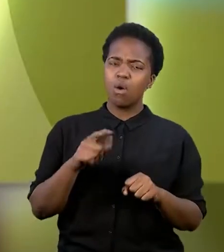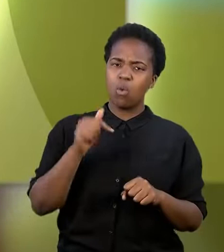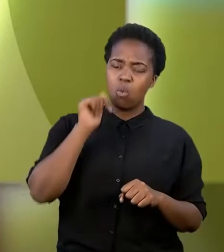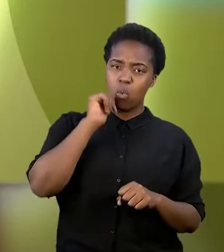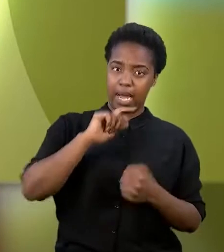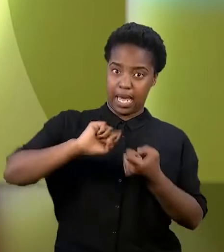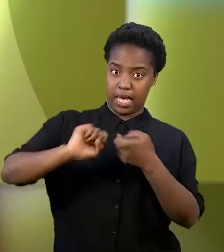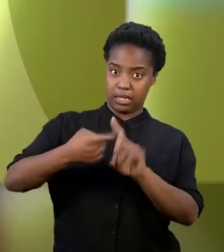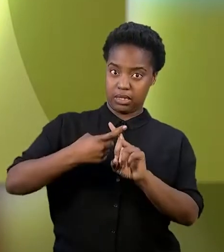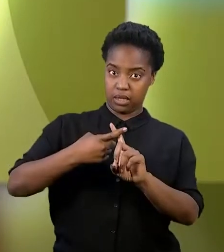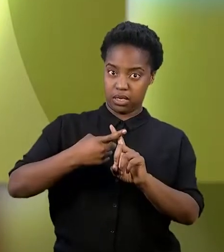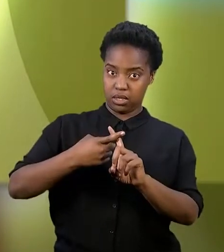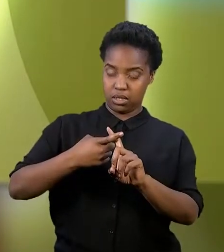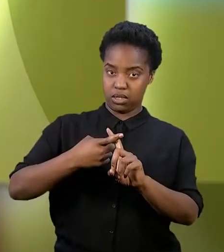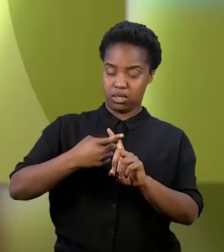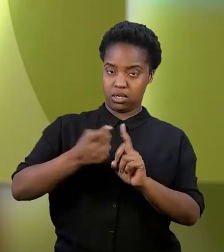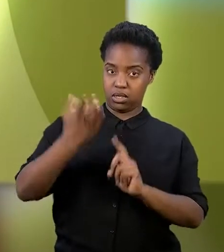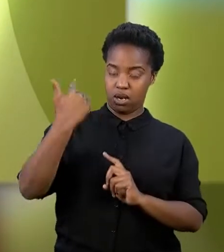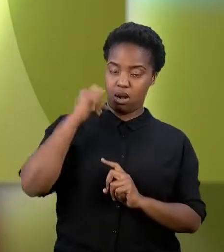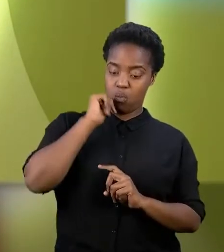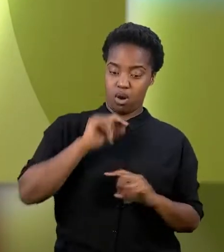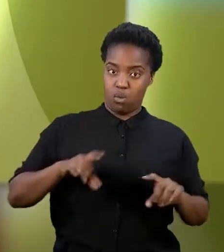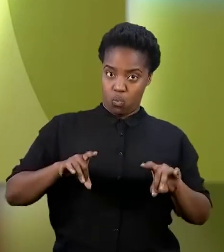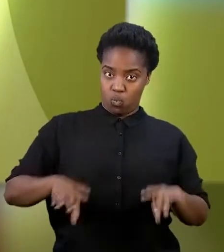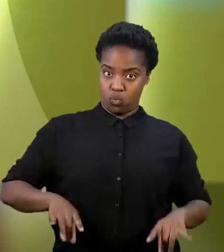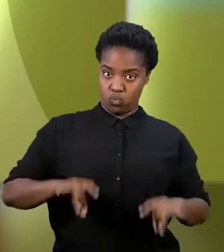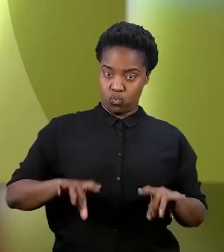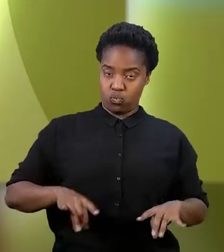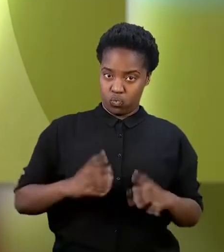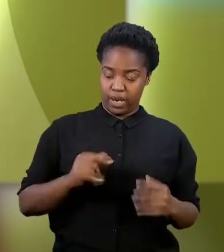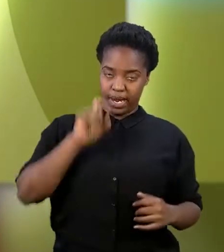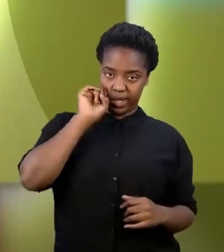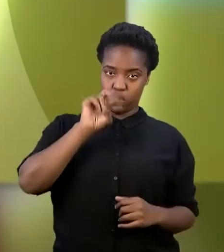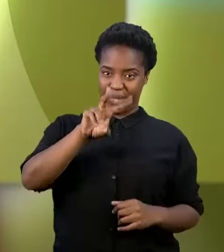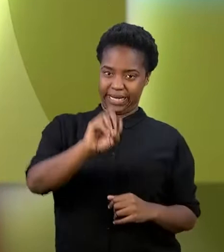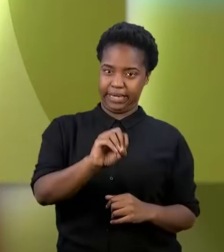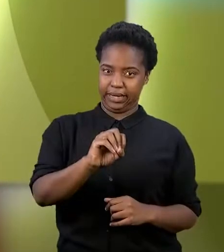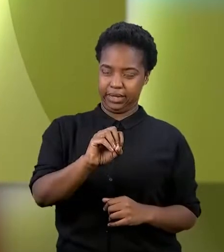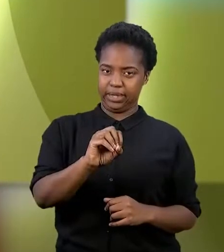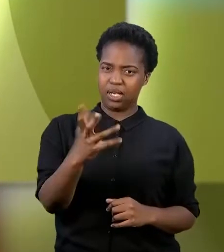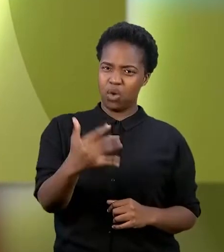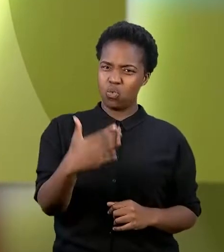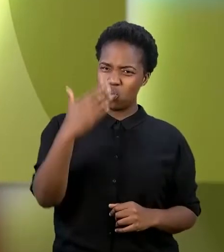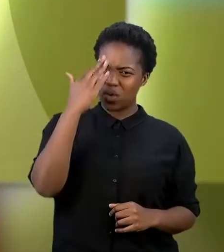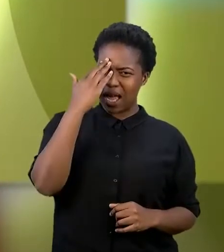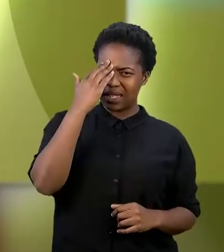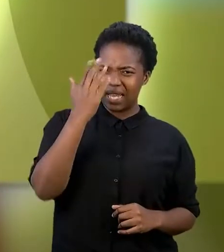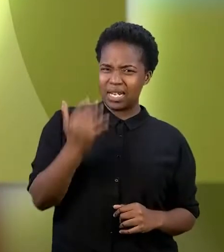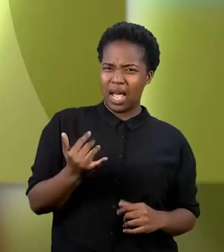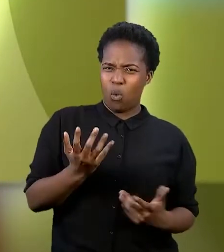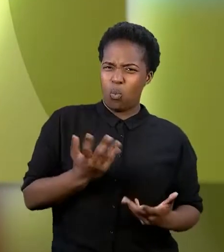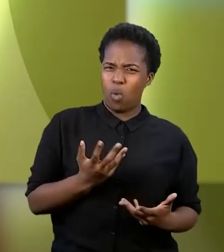injury, all I told her, or treated to Tamaka wheelchair. Kupa on Shalosor, Olat, white by your